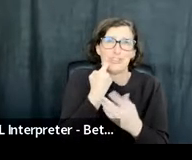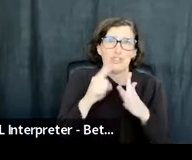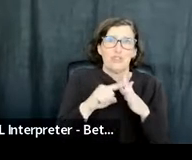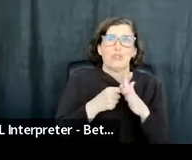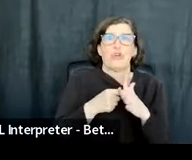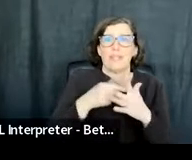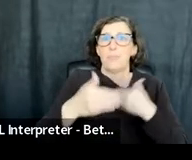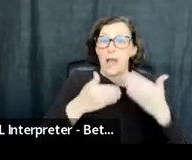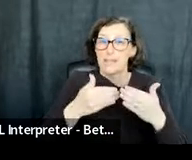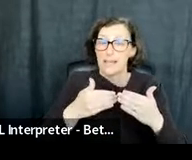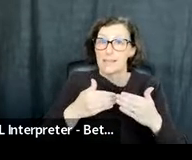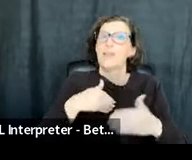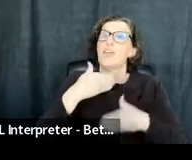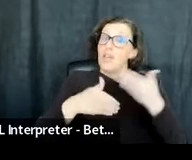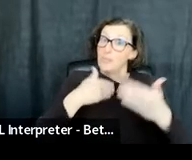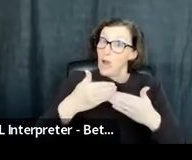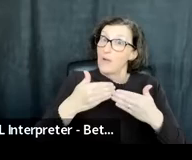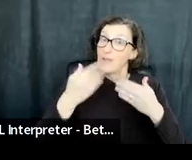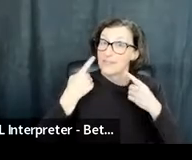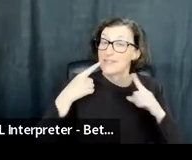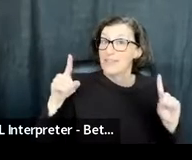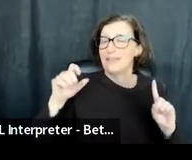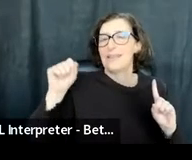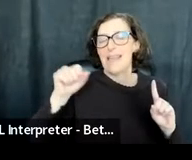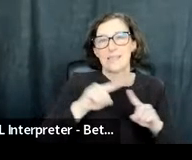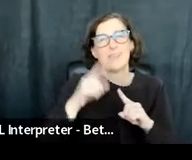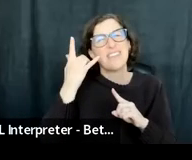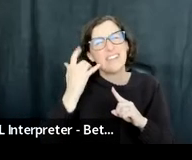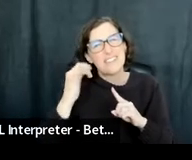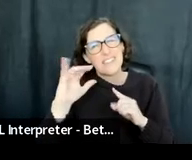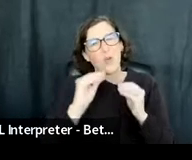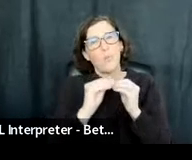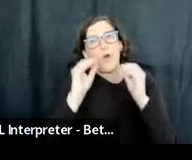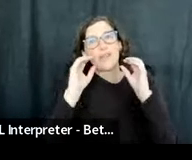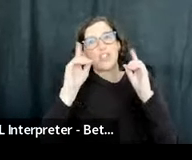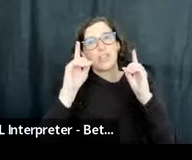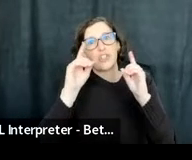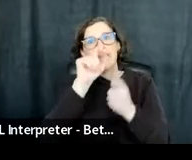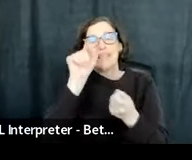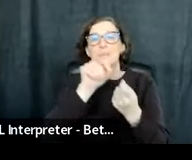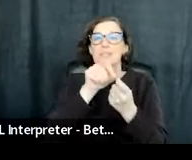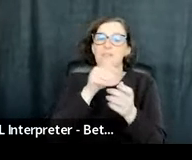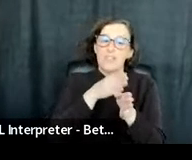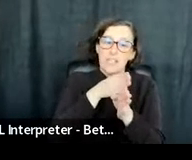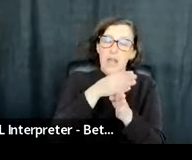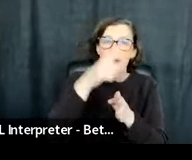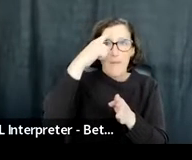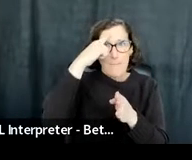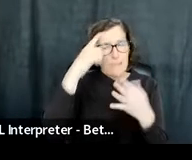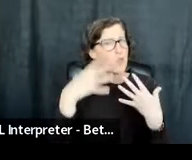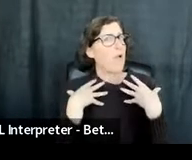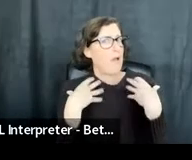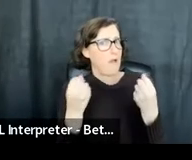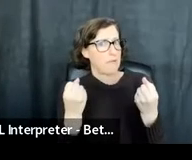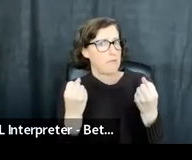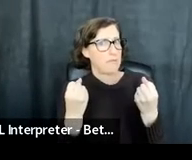have made progress, but there's still a lot more education needed. I'm thinking particularly in the area of mental health. Mental health is somehow,